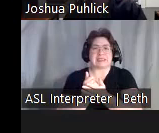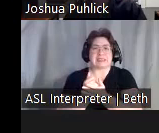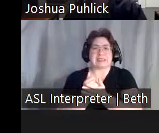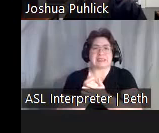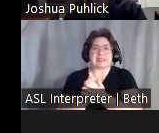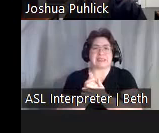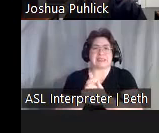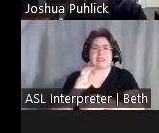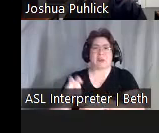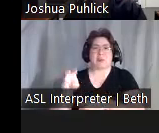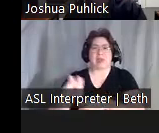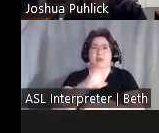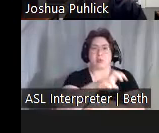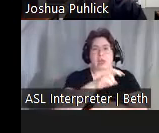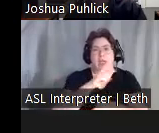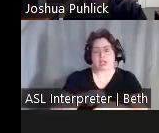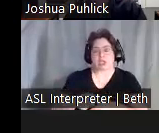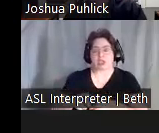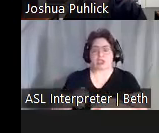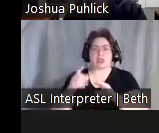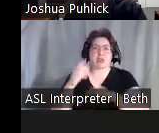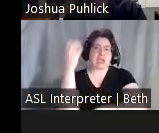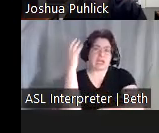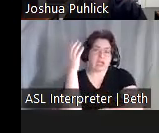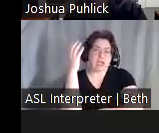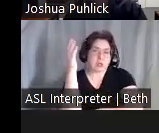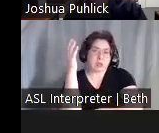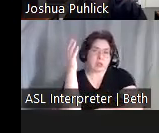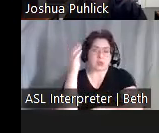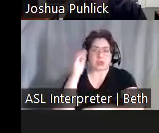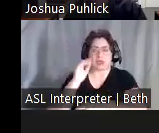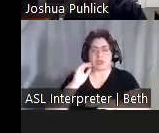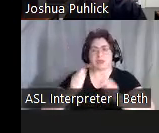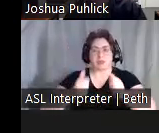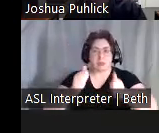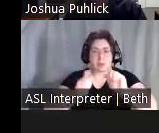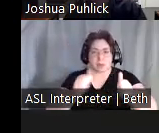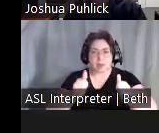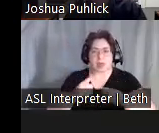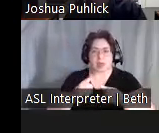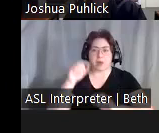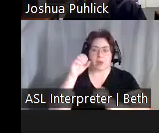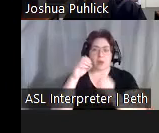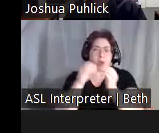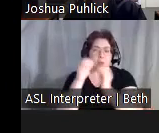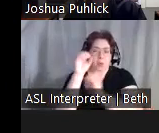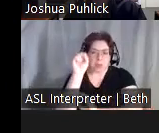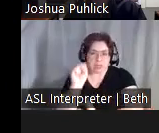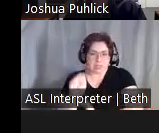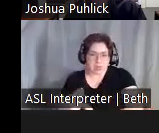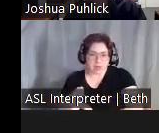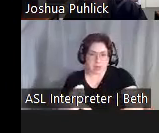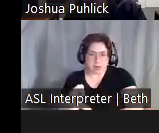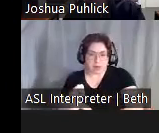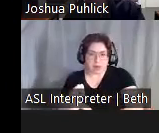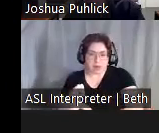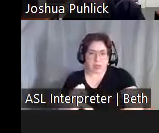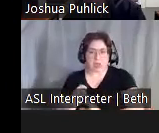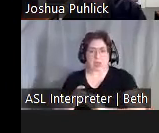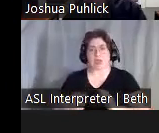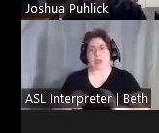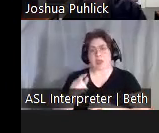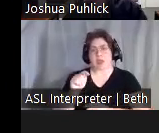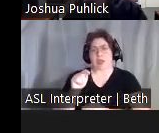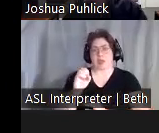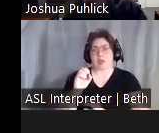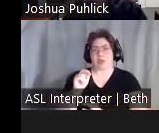tree species from more southerly latitudes, for example, at your research site. But as Tony